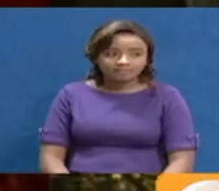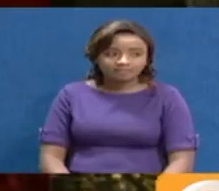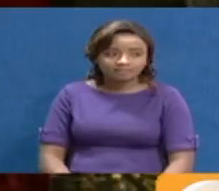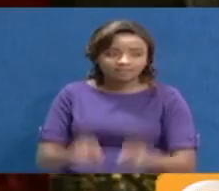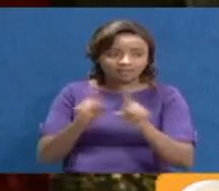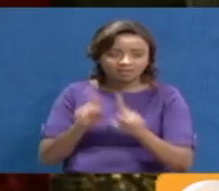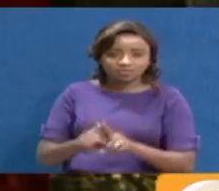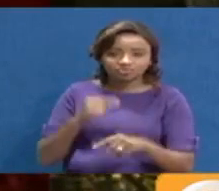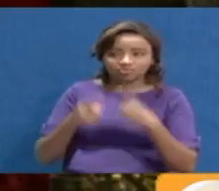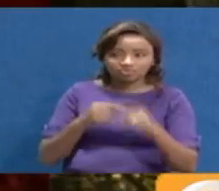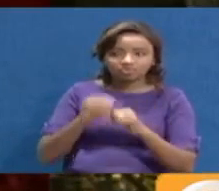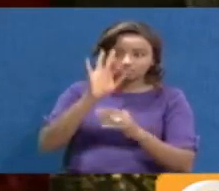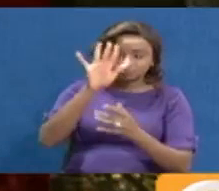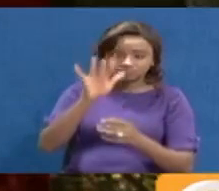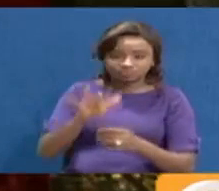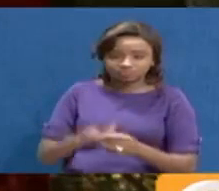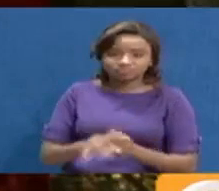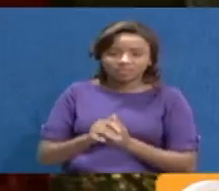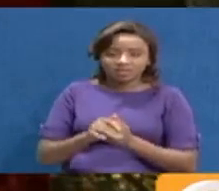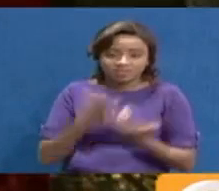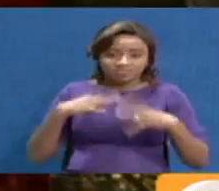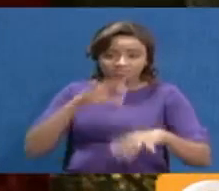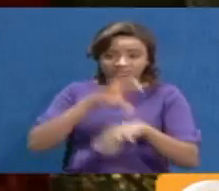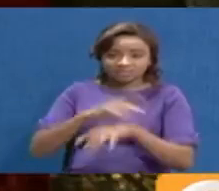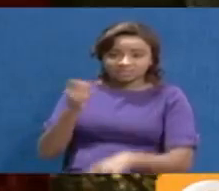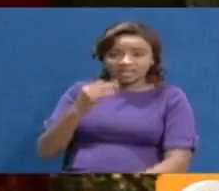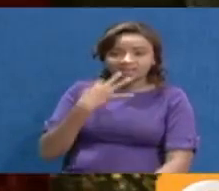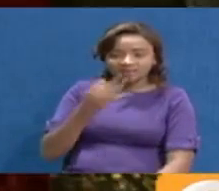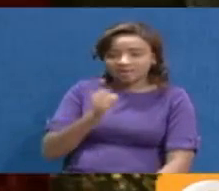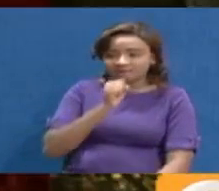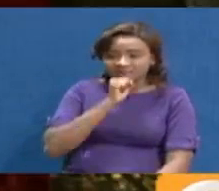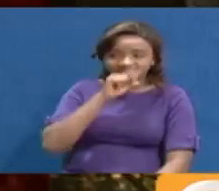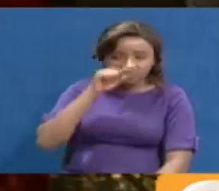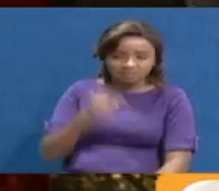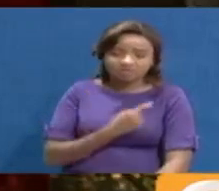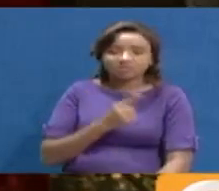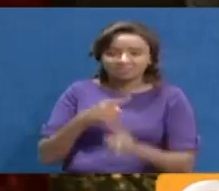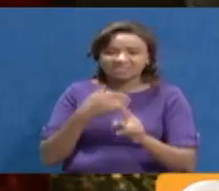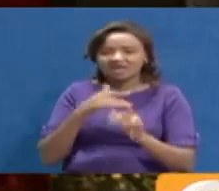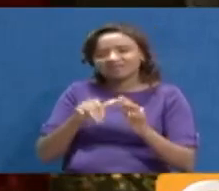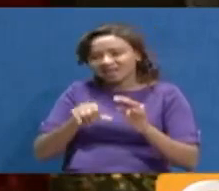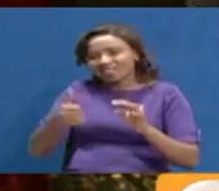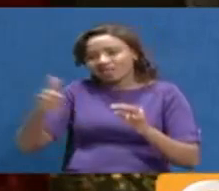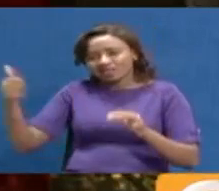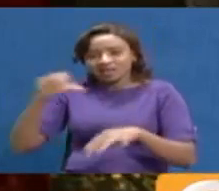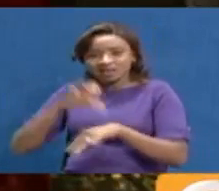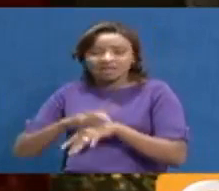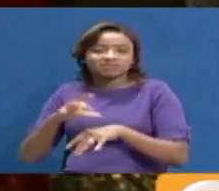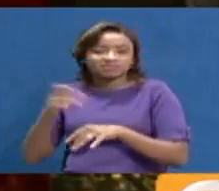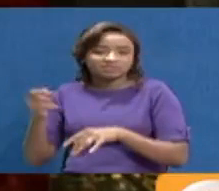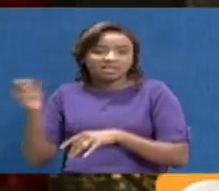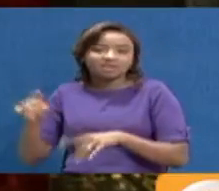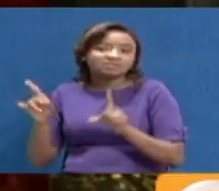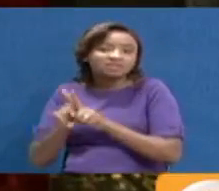12,229, and you can see it goes on there up to those earning 350,000. That's what we have displayed here, but there's obviously going all the way up to those who